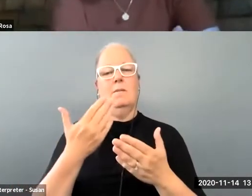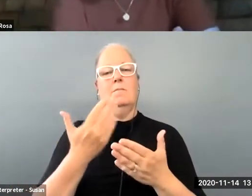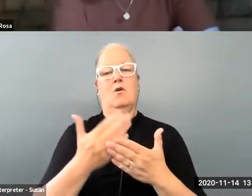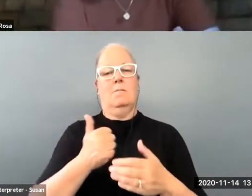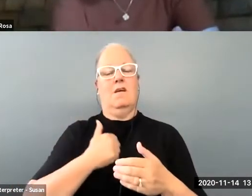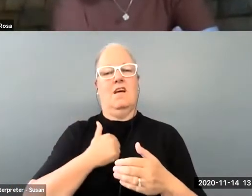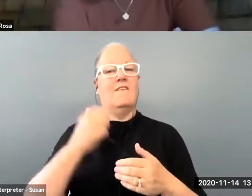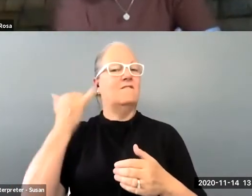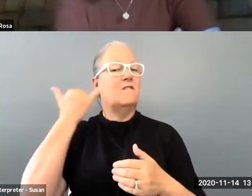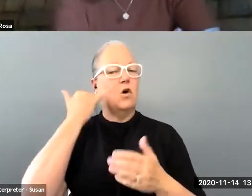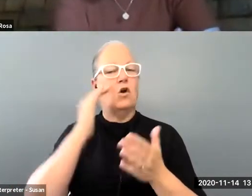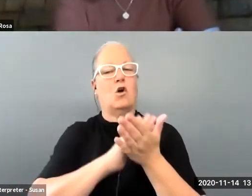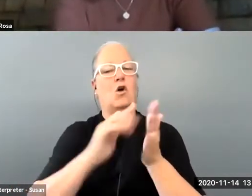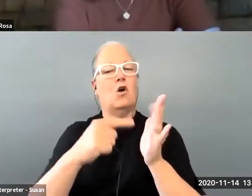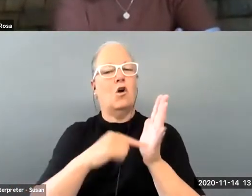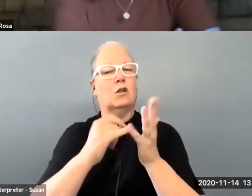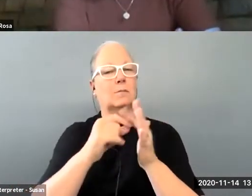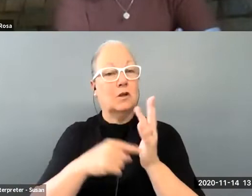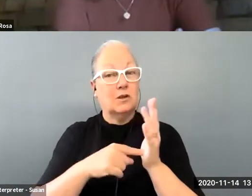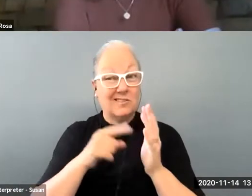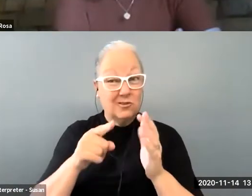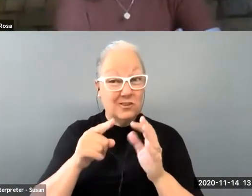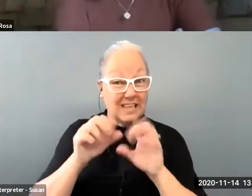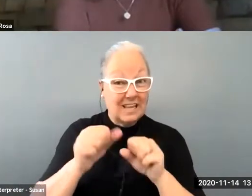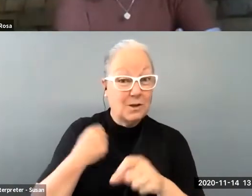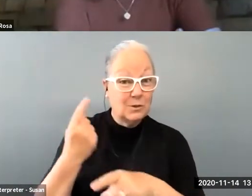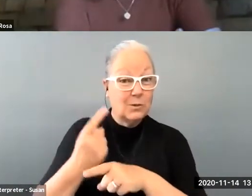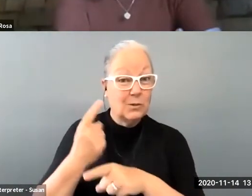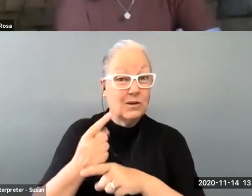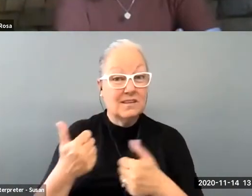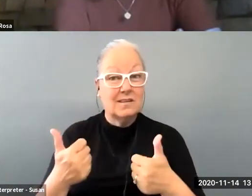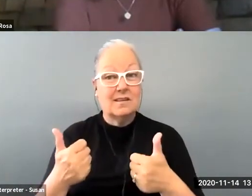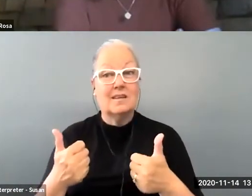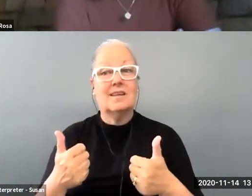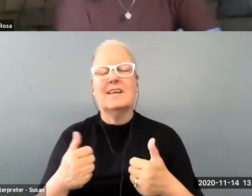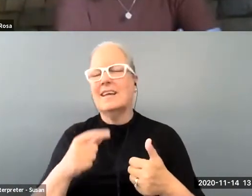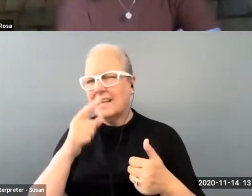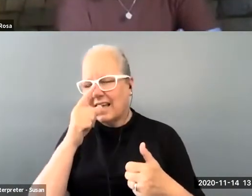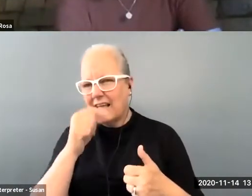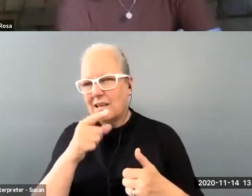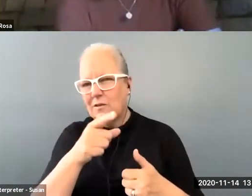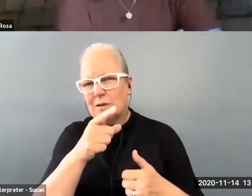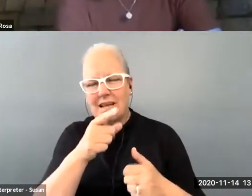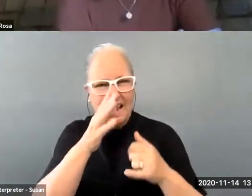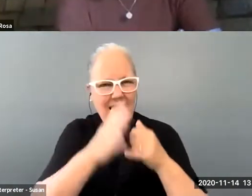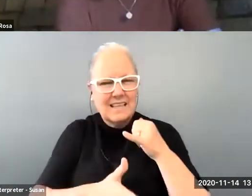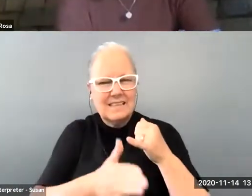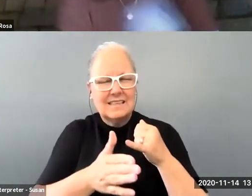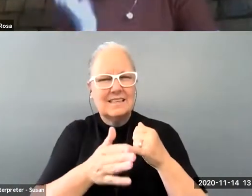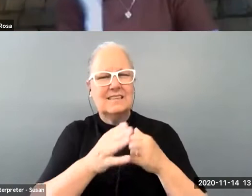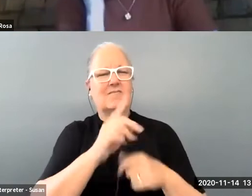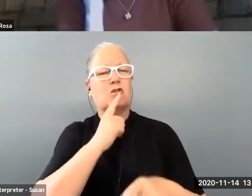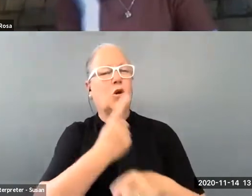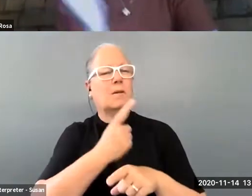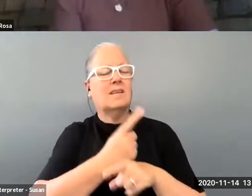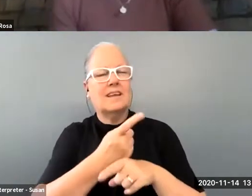So, but did you catch all that? Just if you could just the last, maybe your last sentence that you said. Sorry,